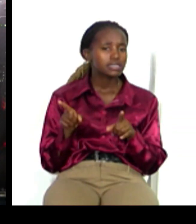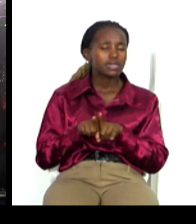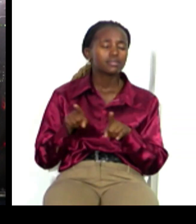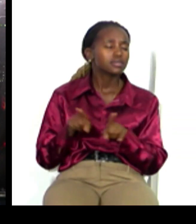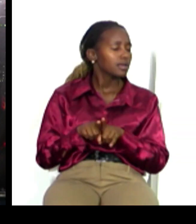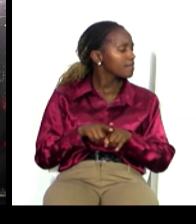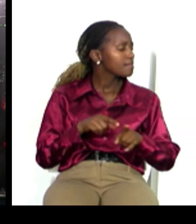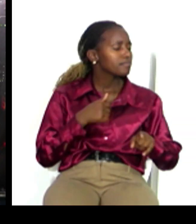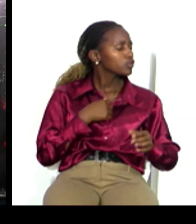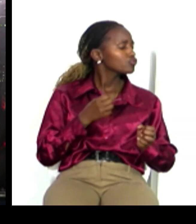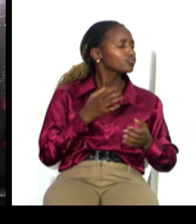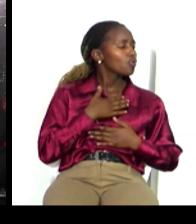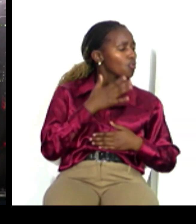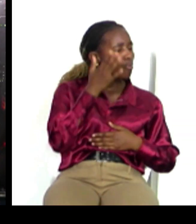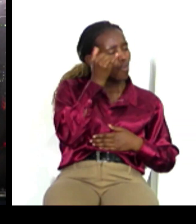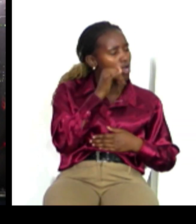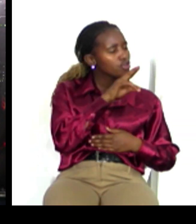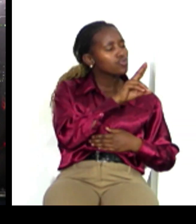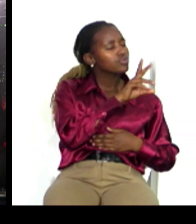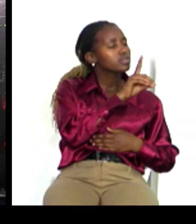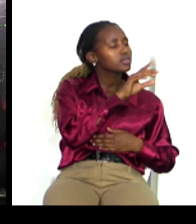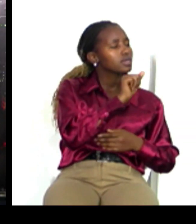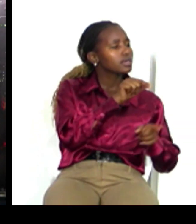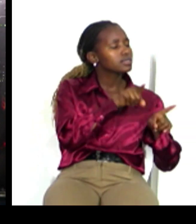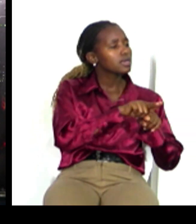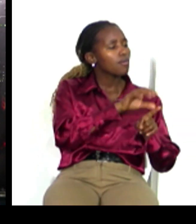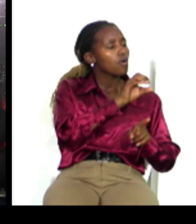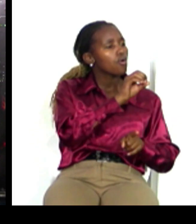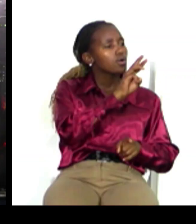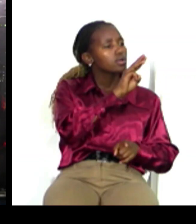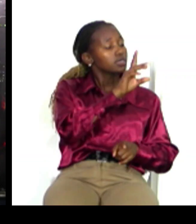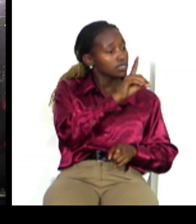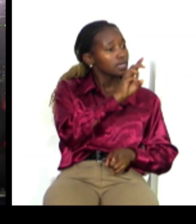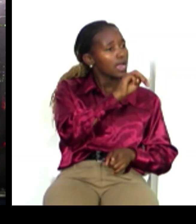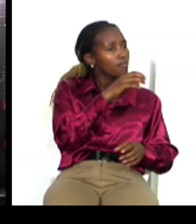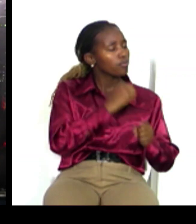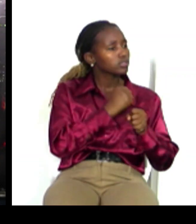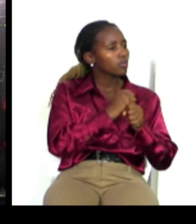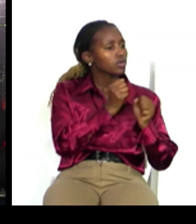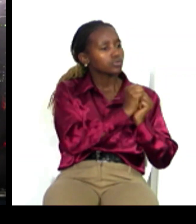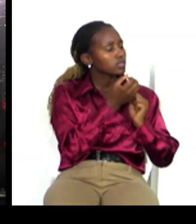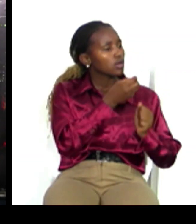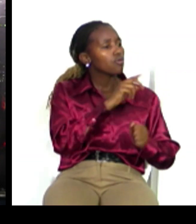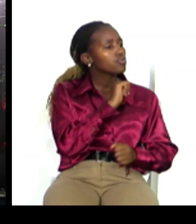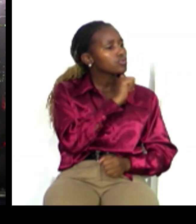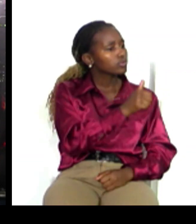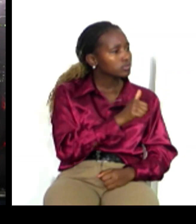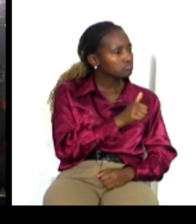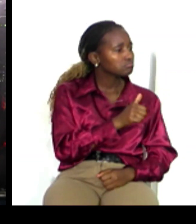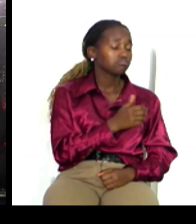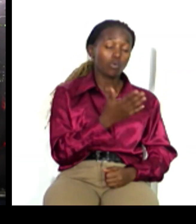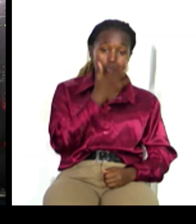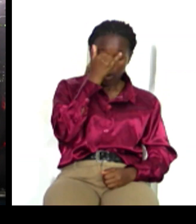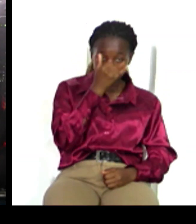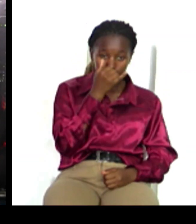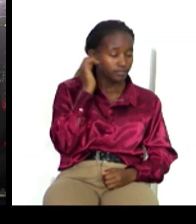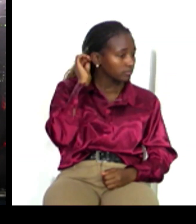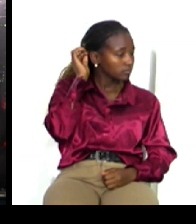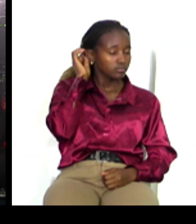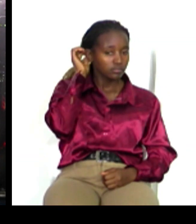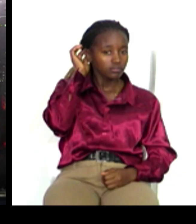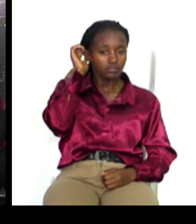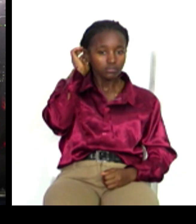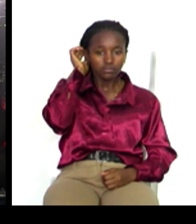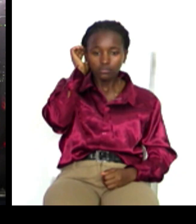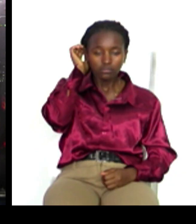that UDA and ODM are going to work together moving forward? Because consider this. Okay, just proceed. Okay,